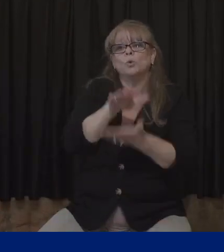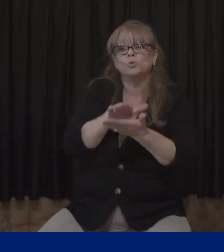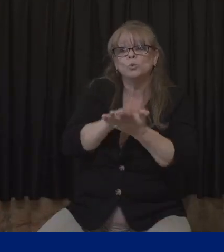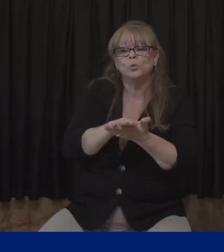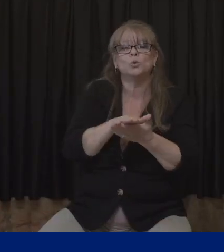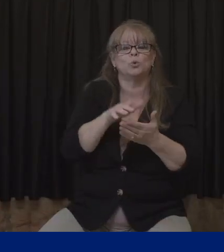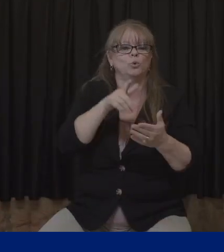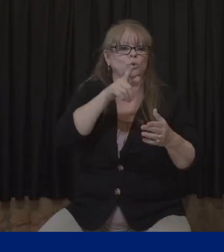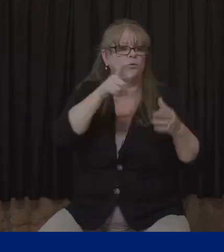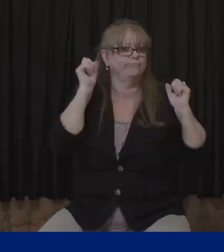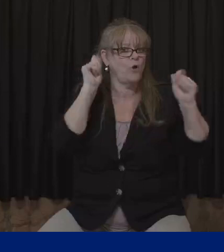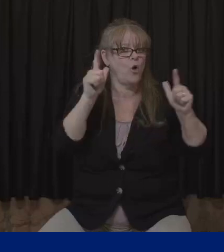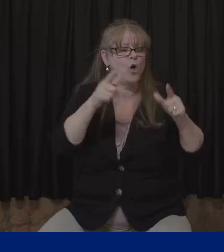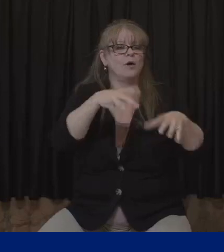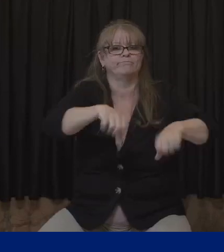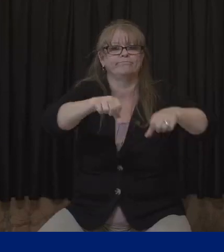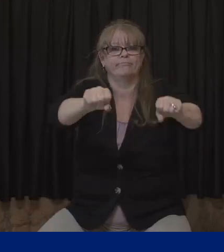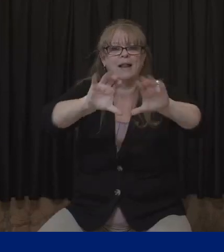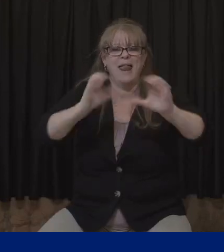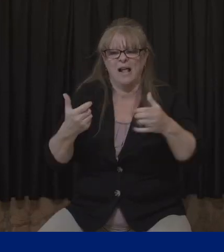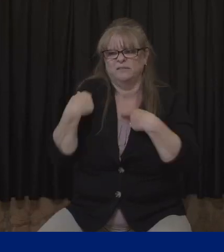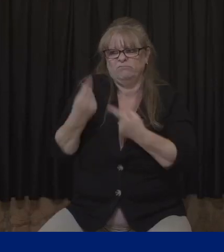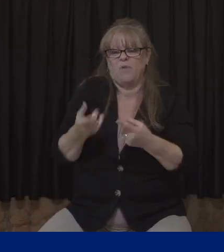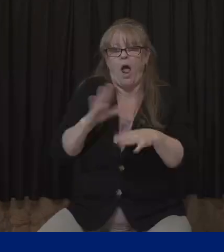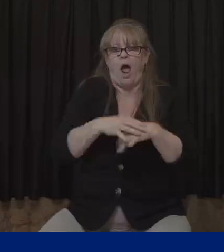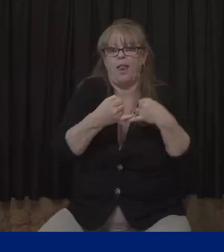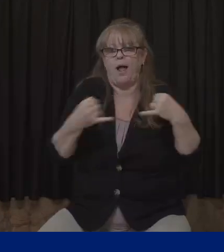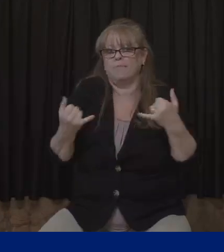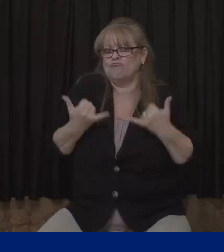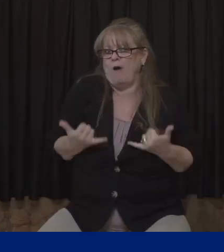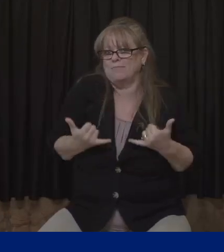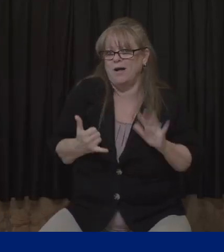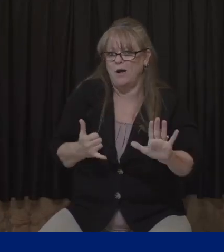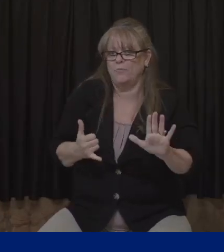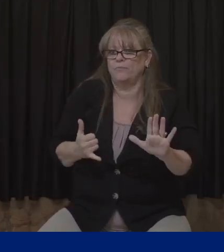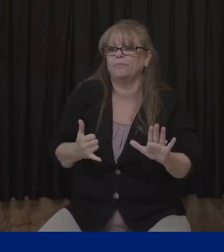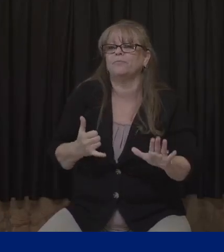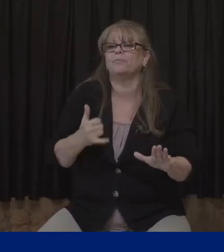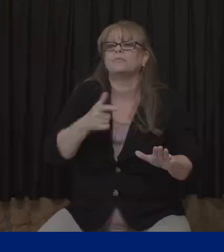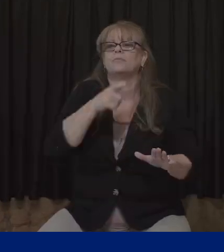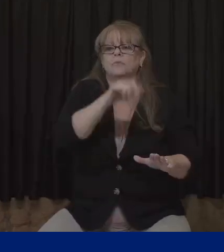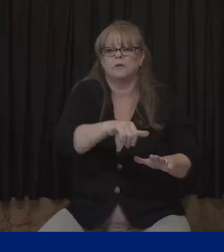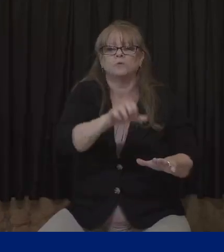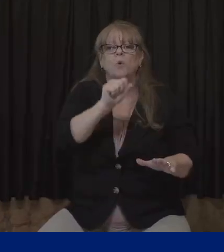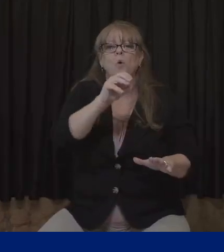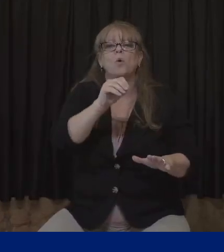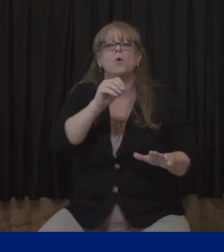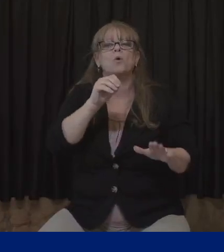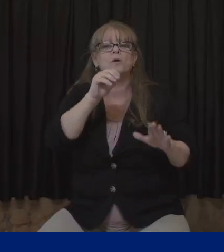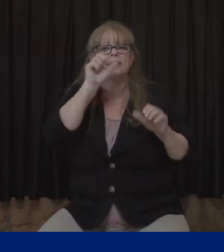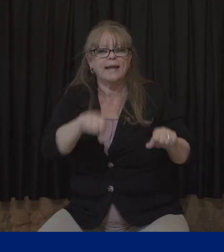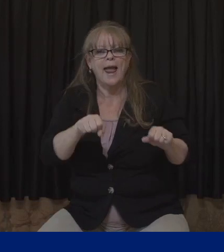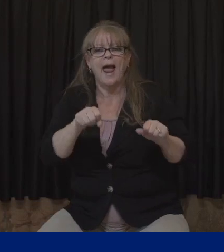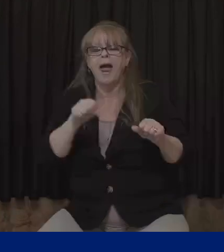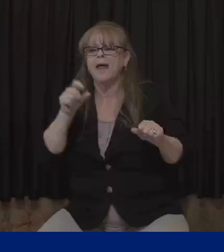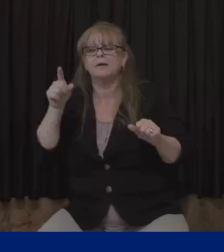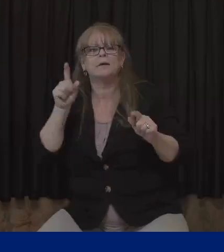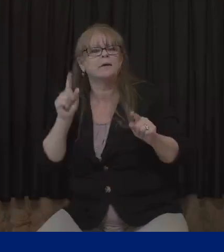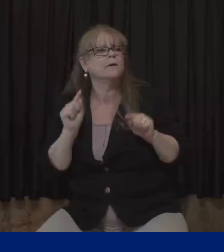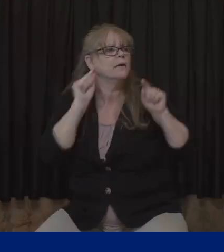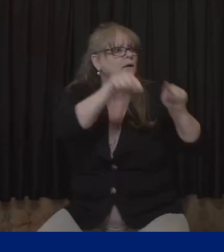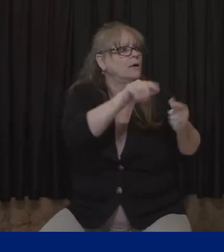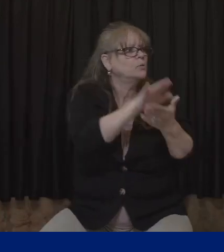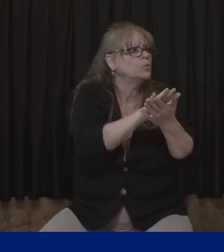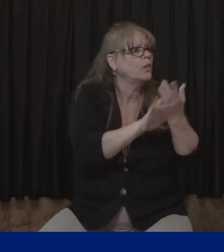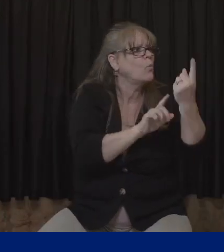an effective way. There's also many rural communities where the building is a site of internet connectivity for the 5 or 10% of families who might not have it at home. So